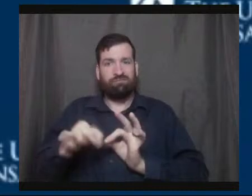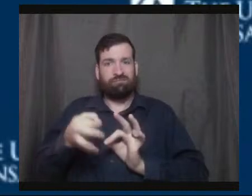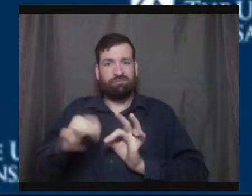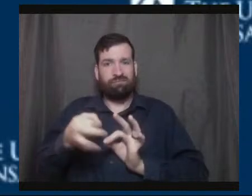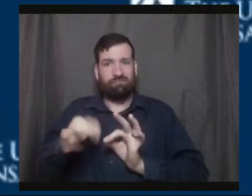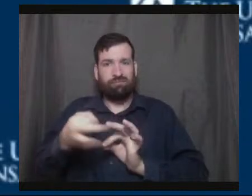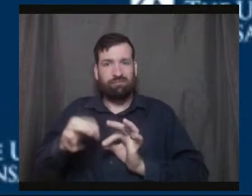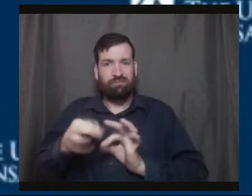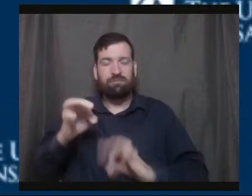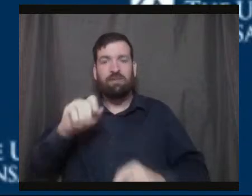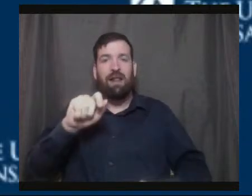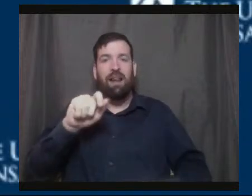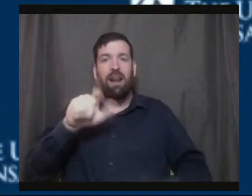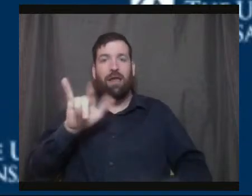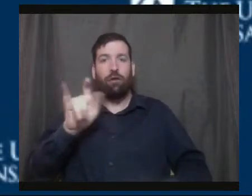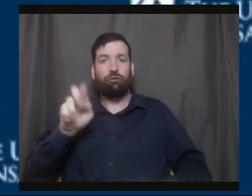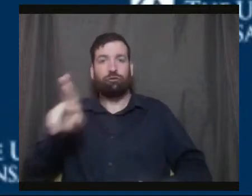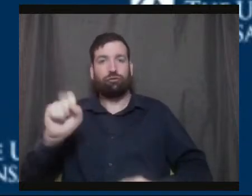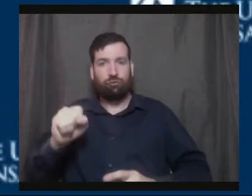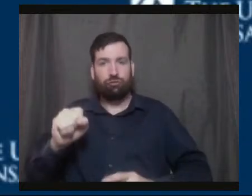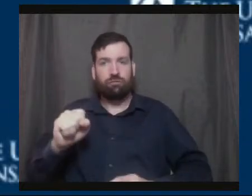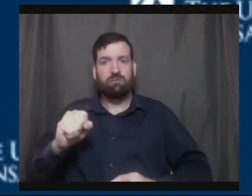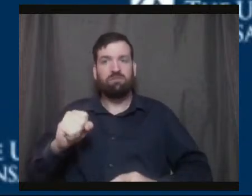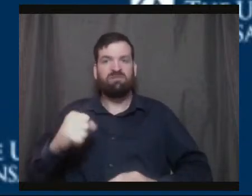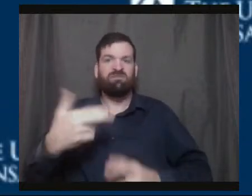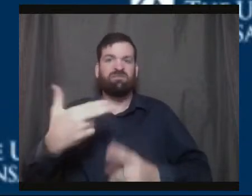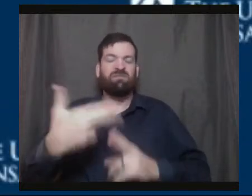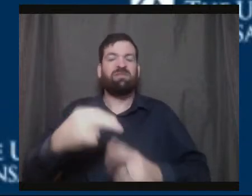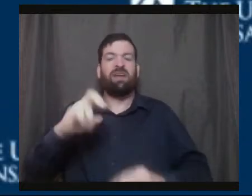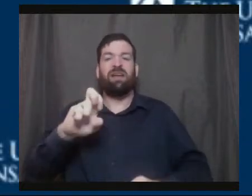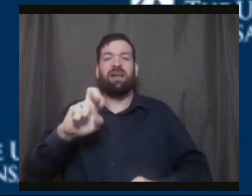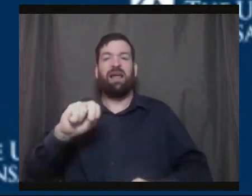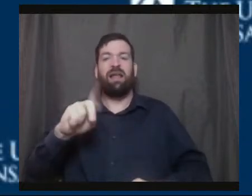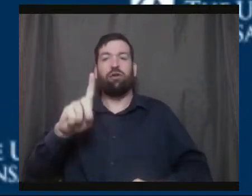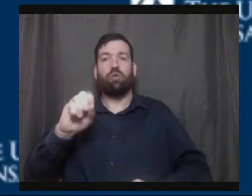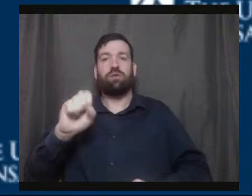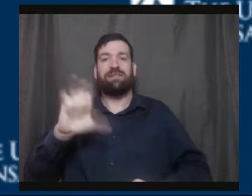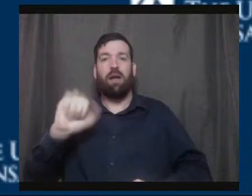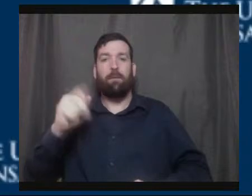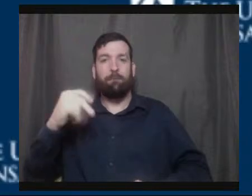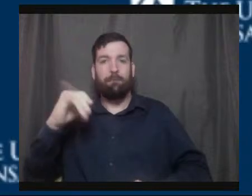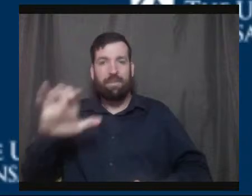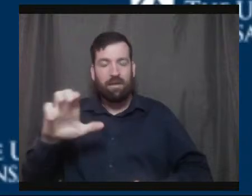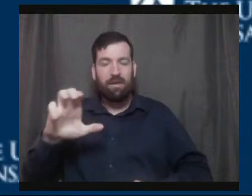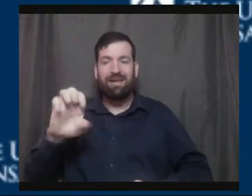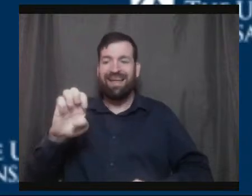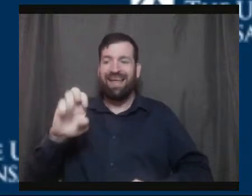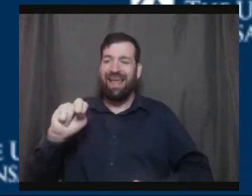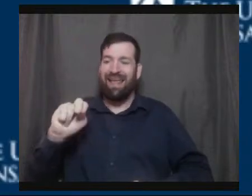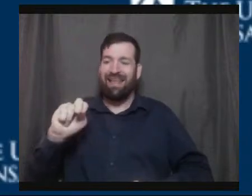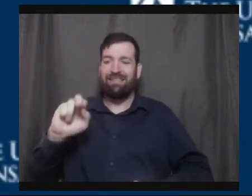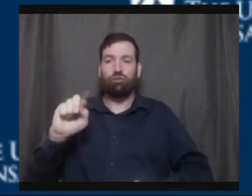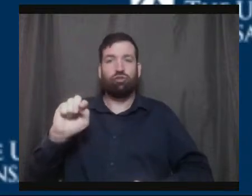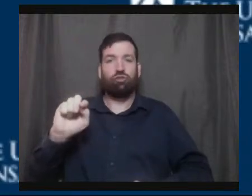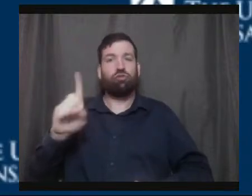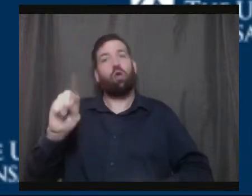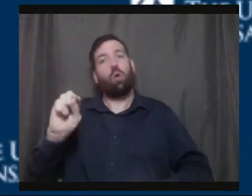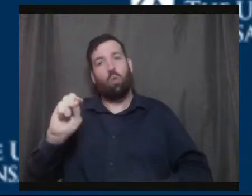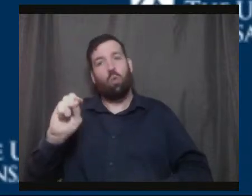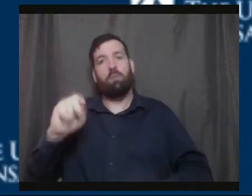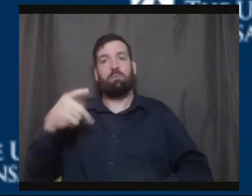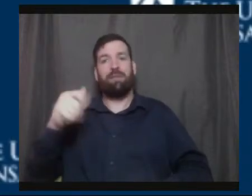That's what is referred to as an endoscopic sleeve gastroplasty. And so that is another treatment arm